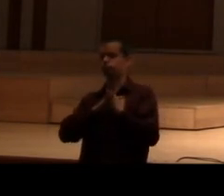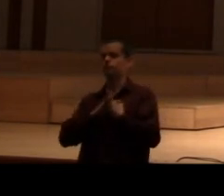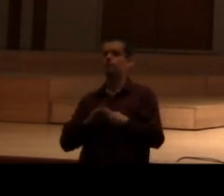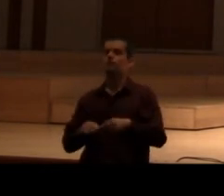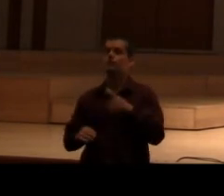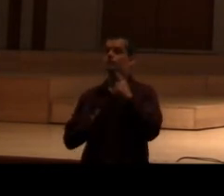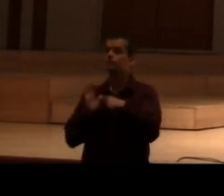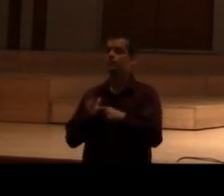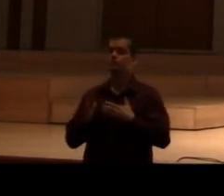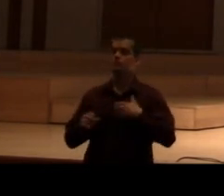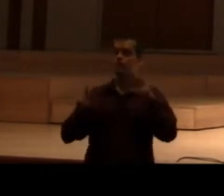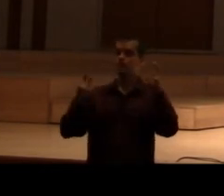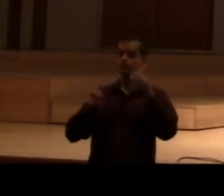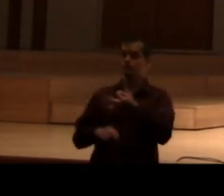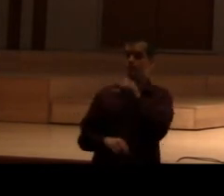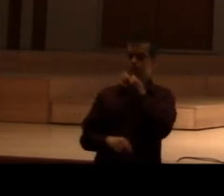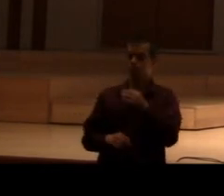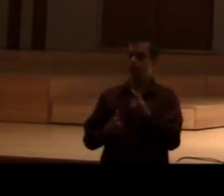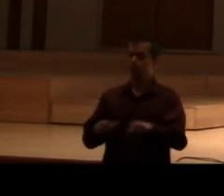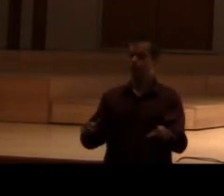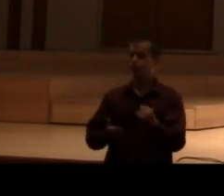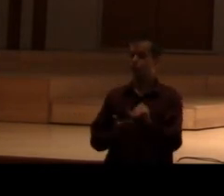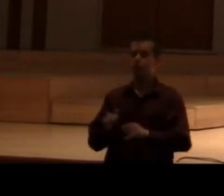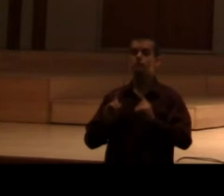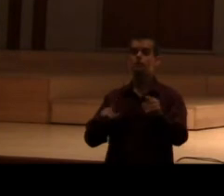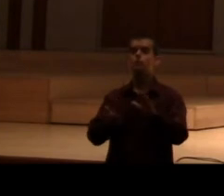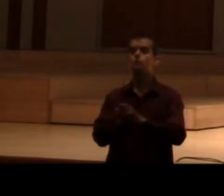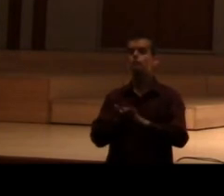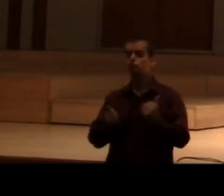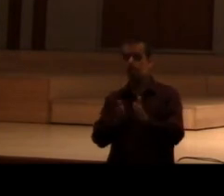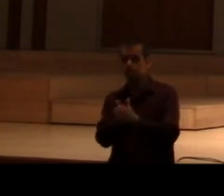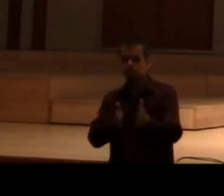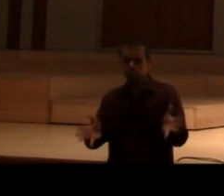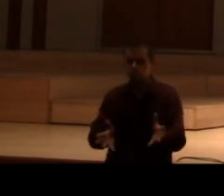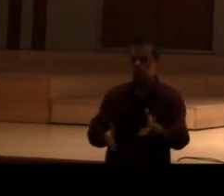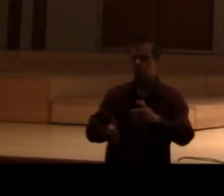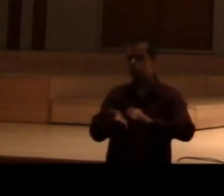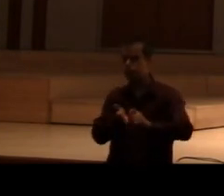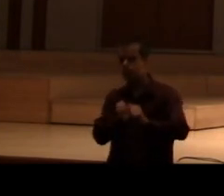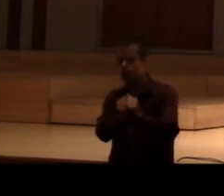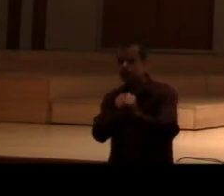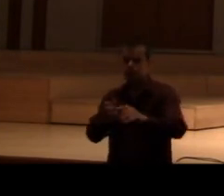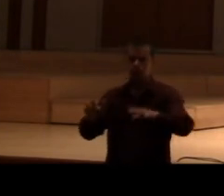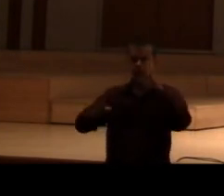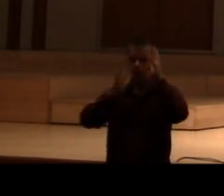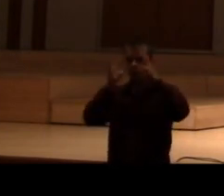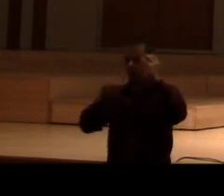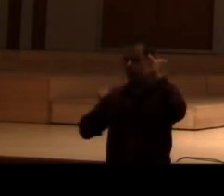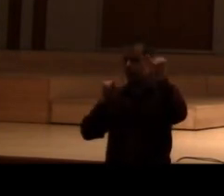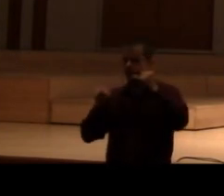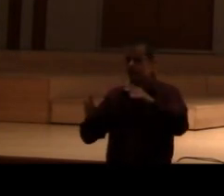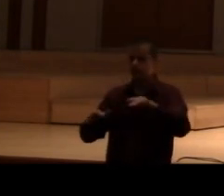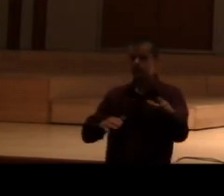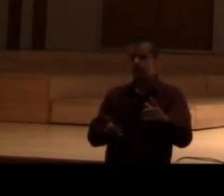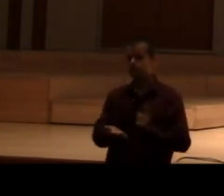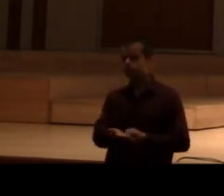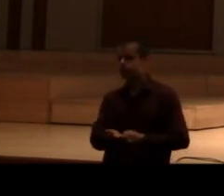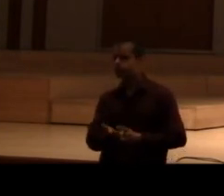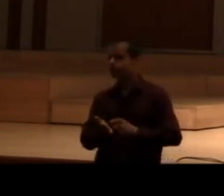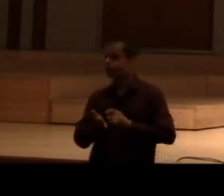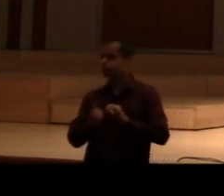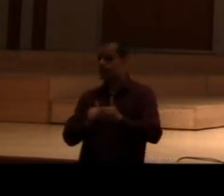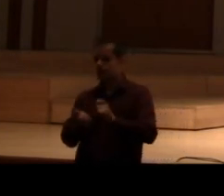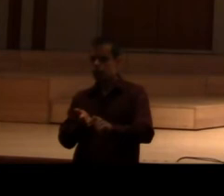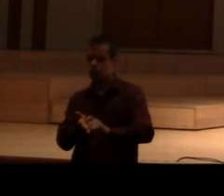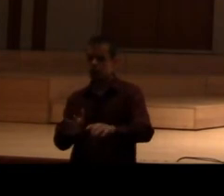expertise was language arts. I would go to these schools and talk to students, try to motivate them, we would write together, we would come up with ideas, discuss writing